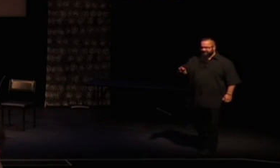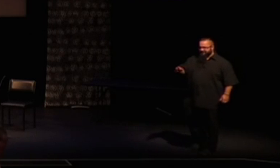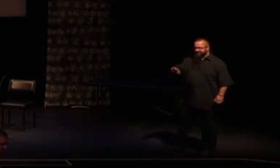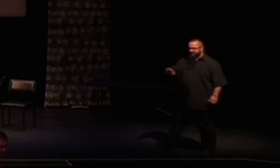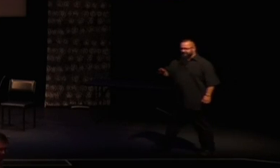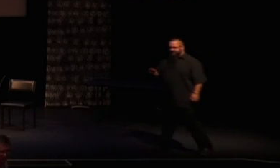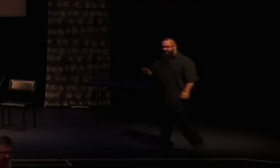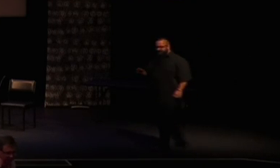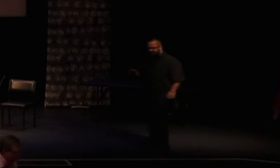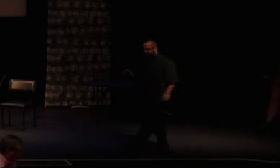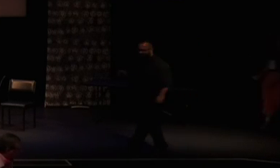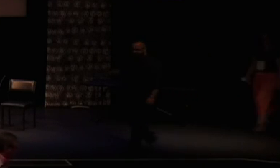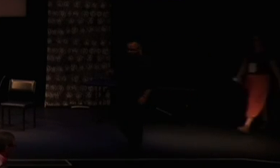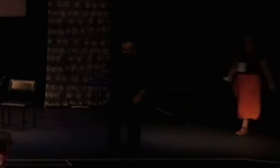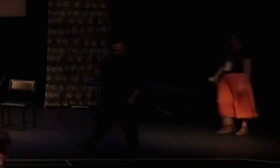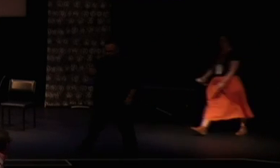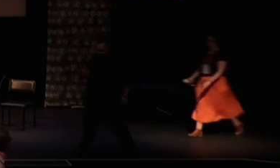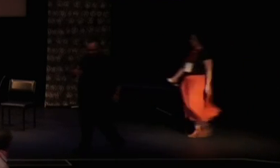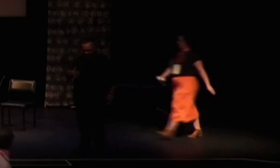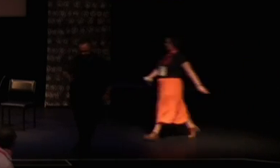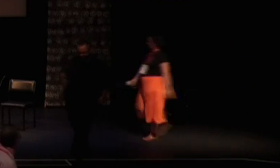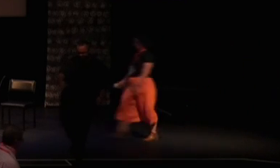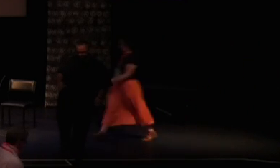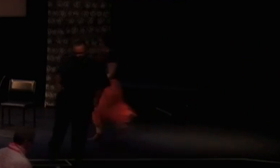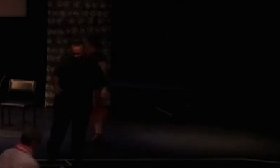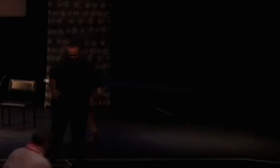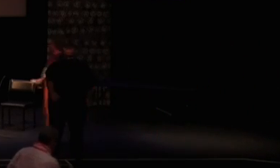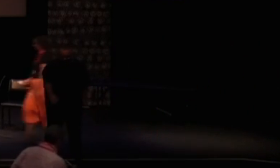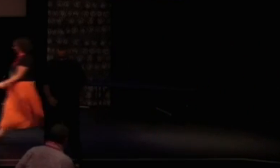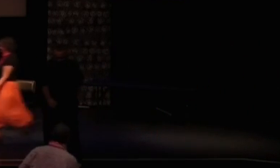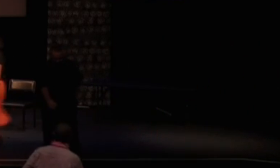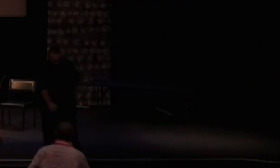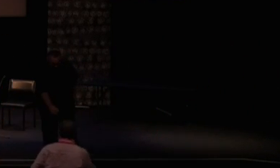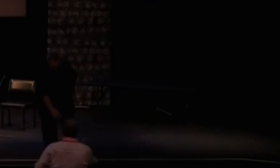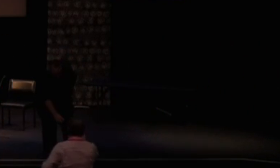Oh, yeah, thank you. I'll get it.